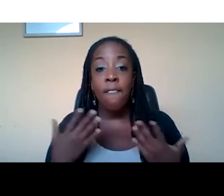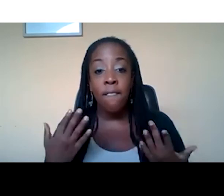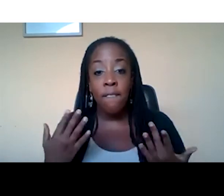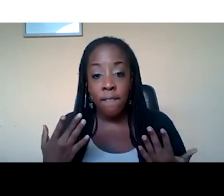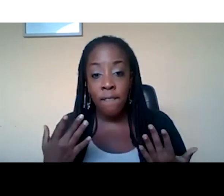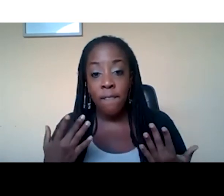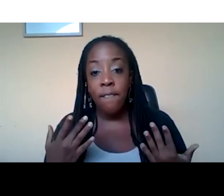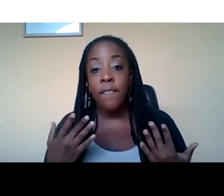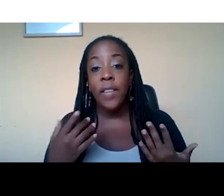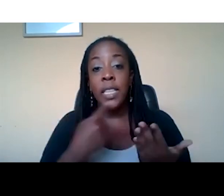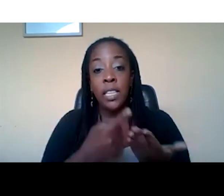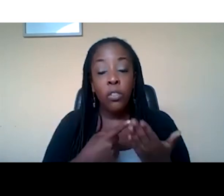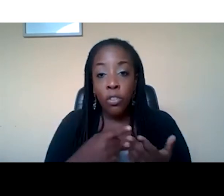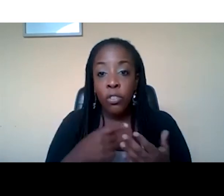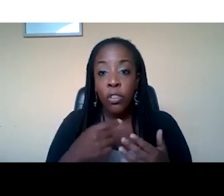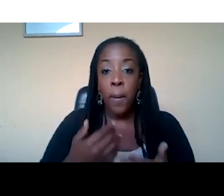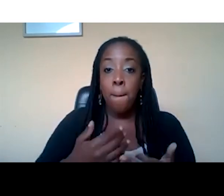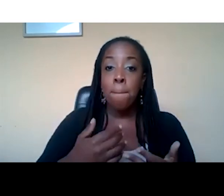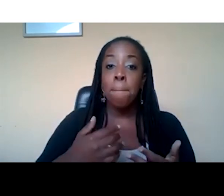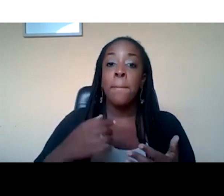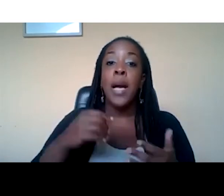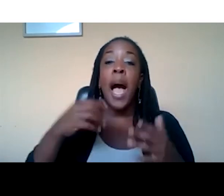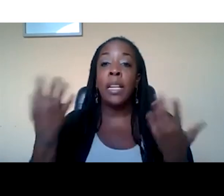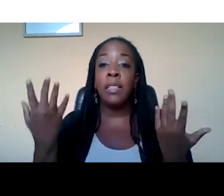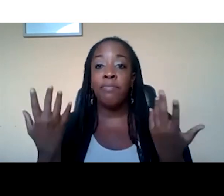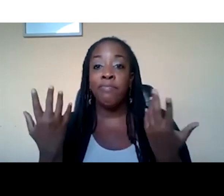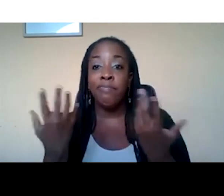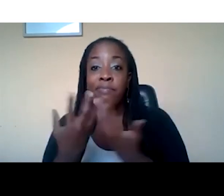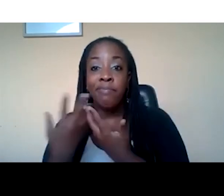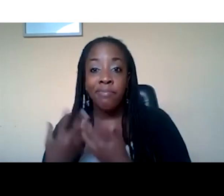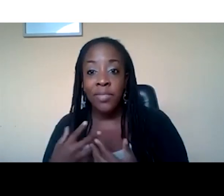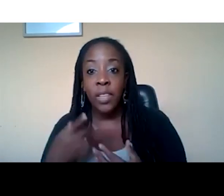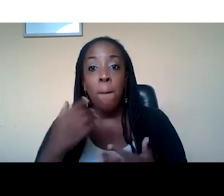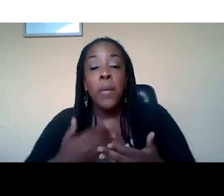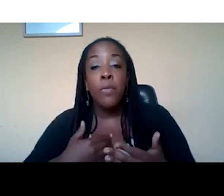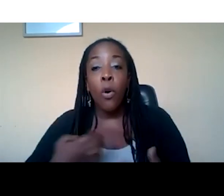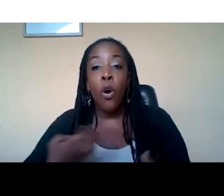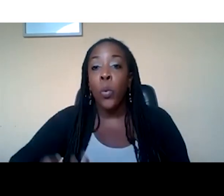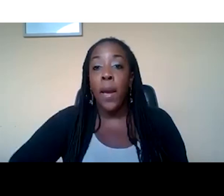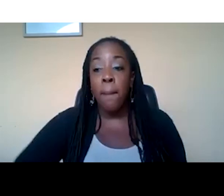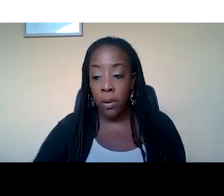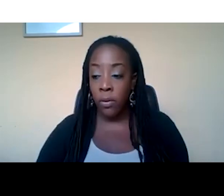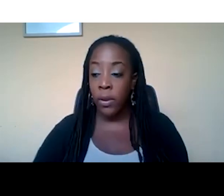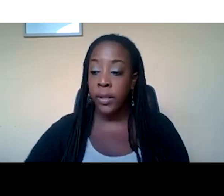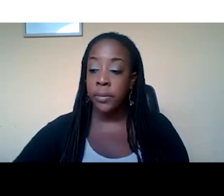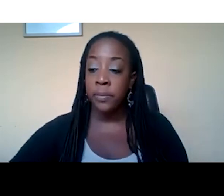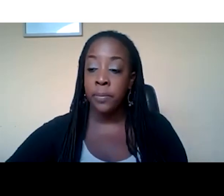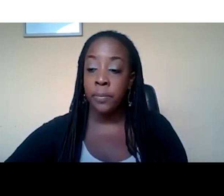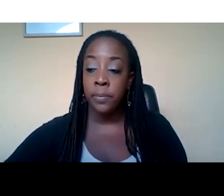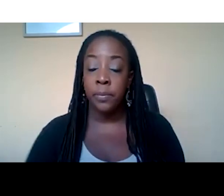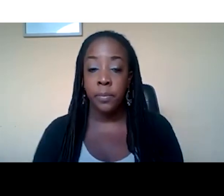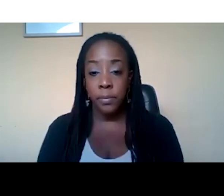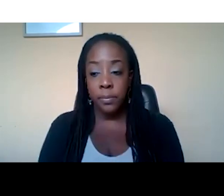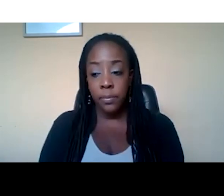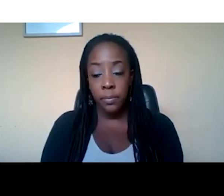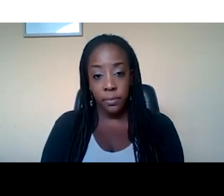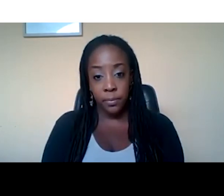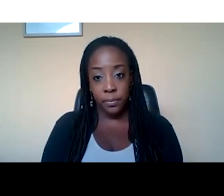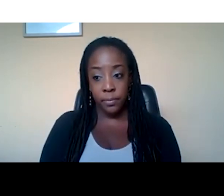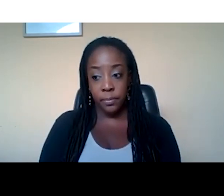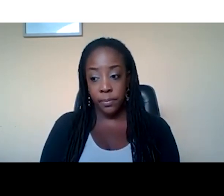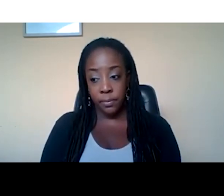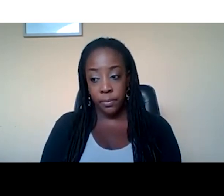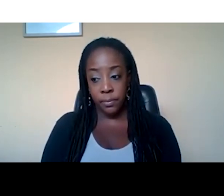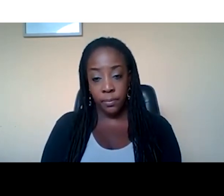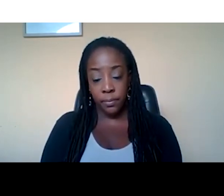before you can employ persons from this community. So what you're really saying, Charmaine, is you saw a problem before it was even a problem,